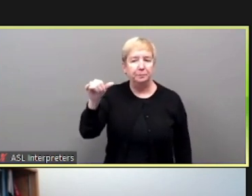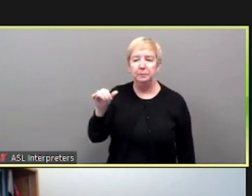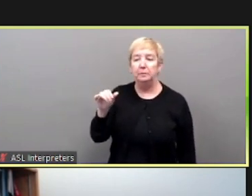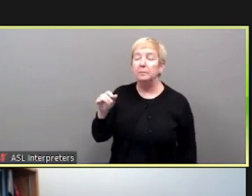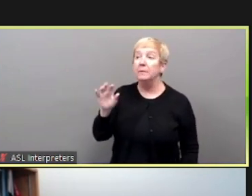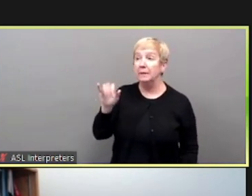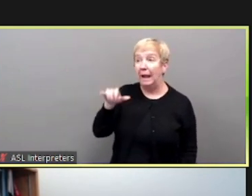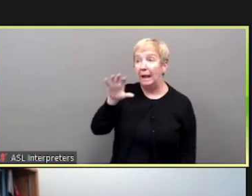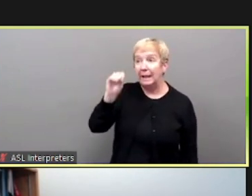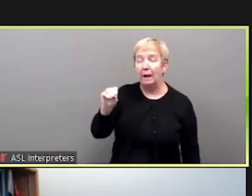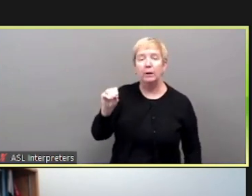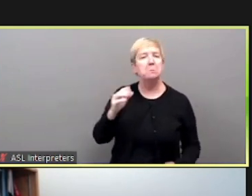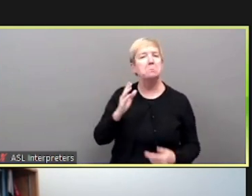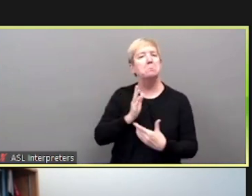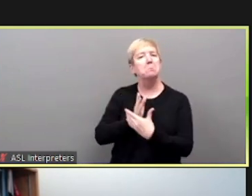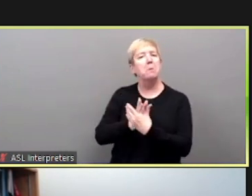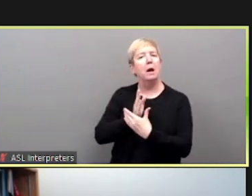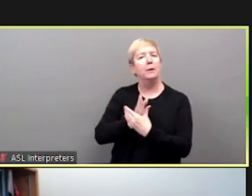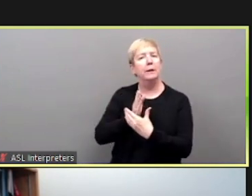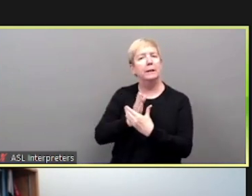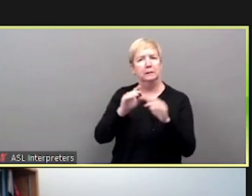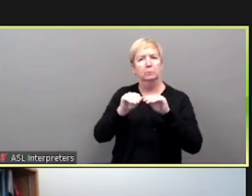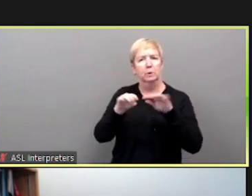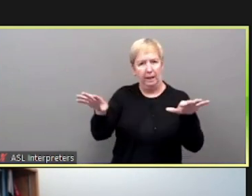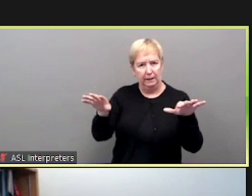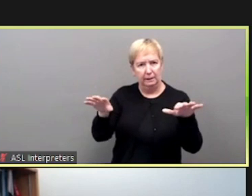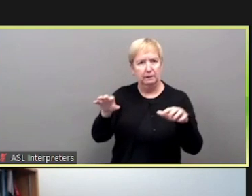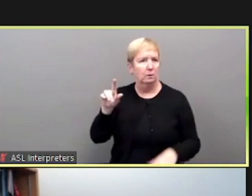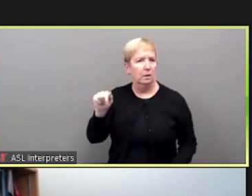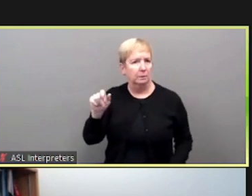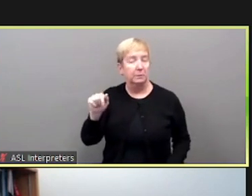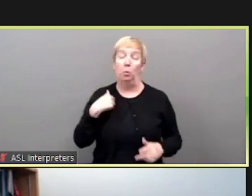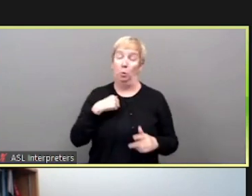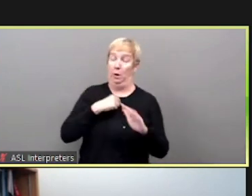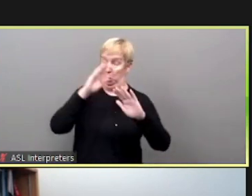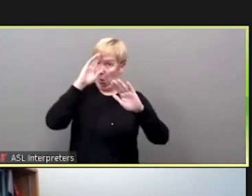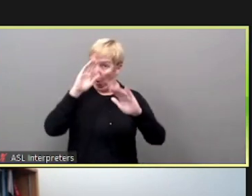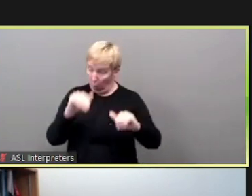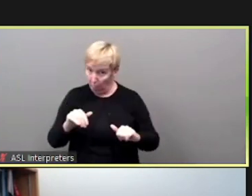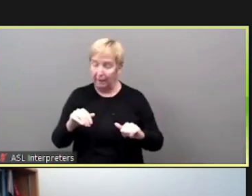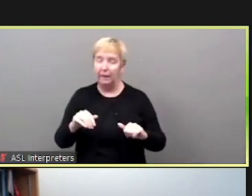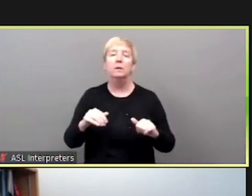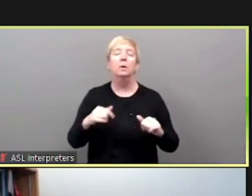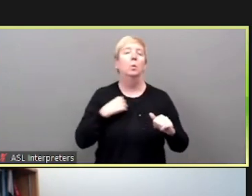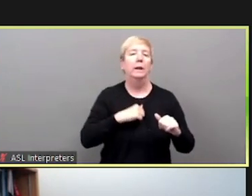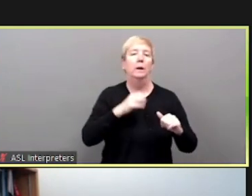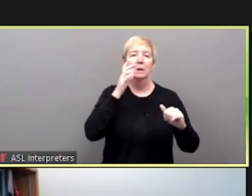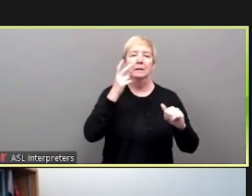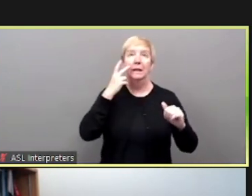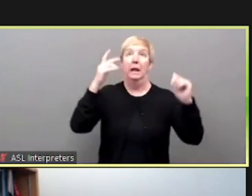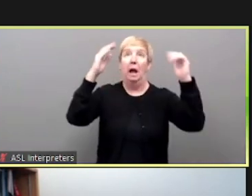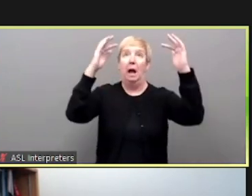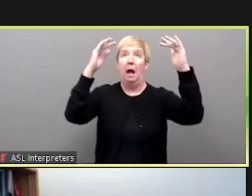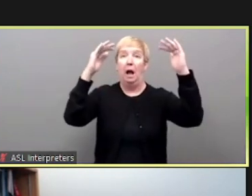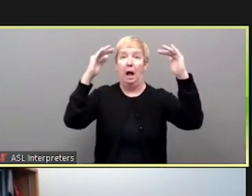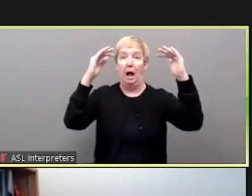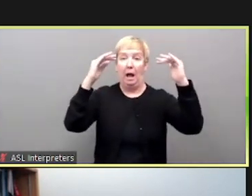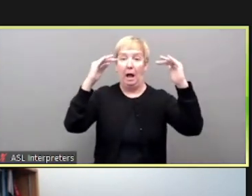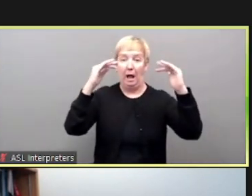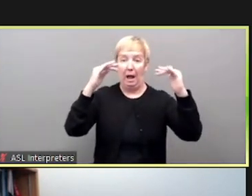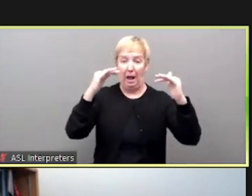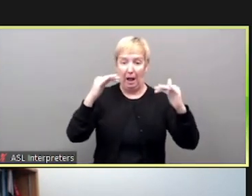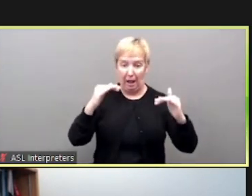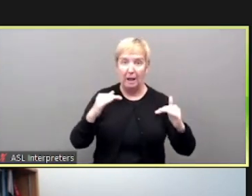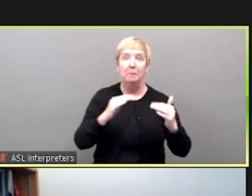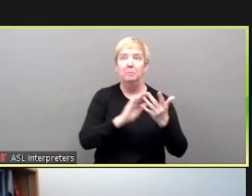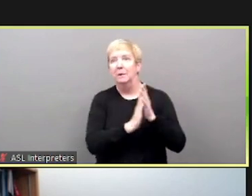a moderate level of transmission. So what we're hoping to see is this entire state turn blue, which would indicate